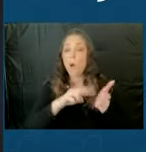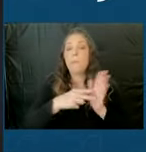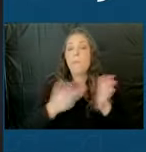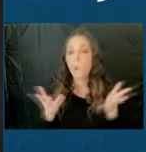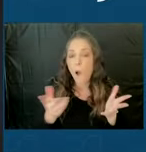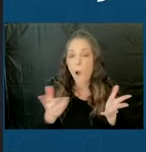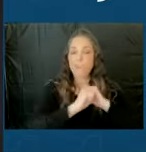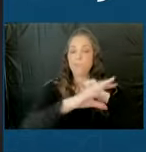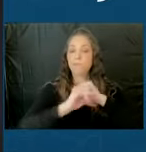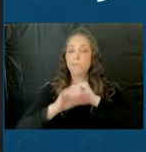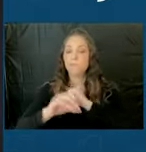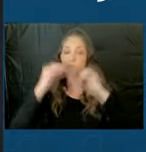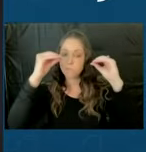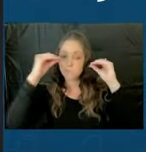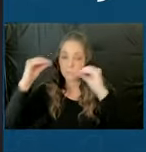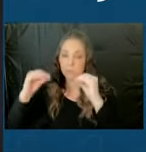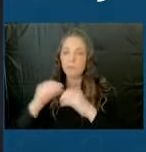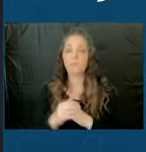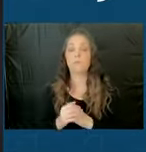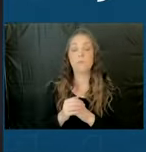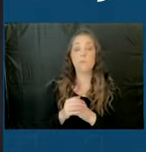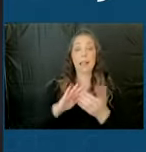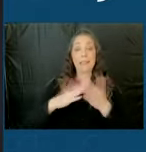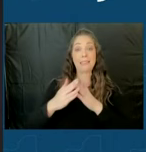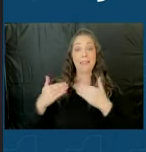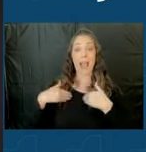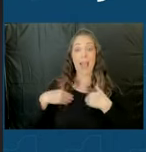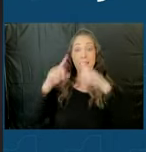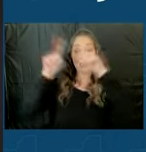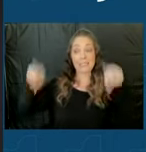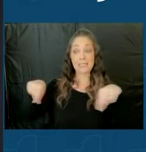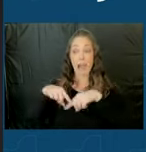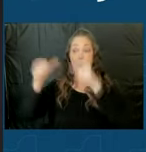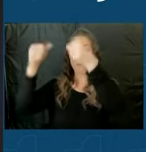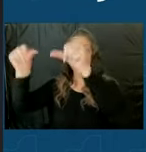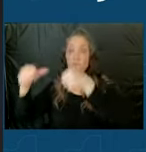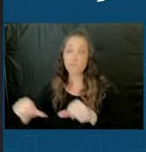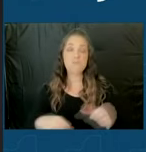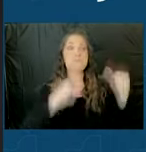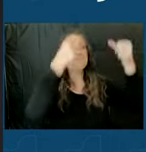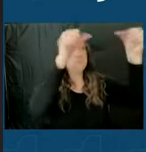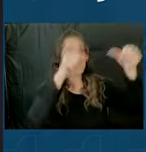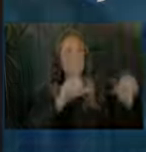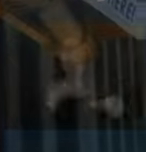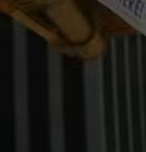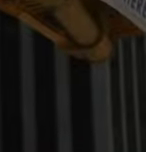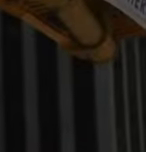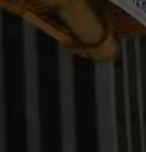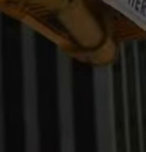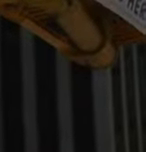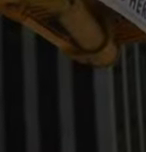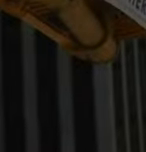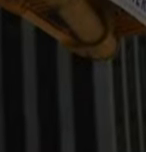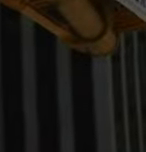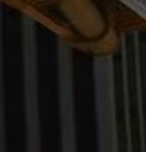The city is posting signage around Times Square, informing people that the area is a